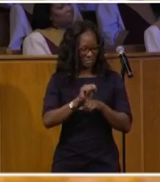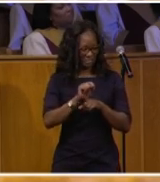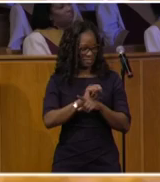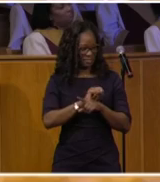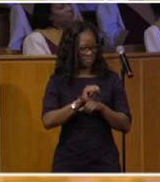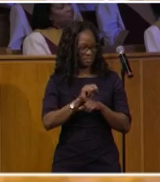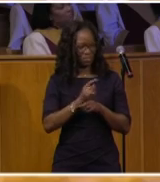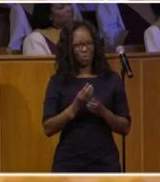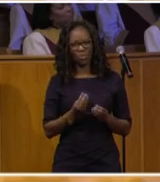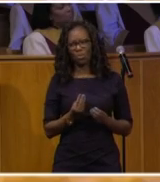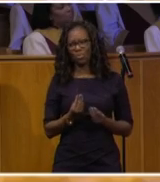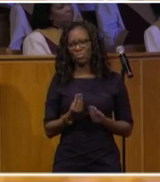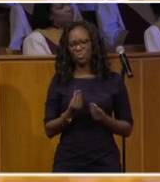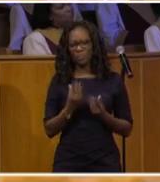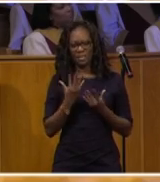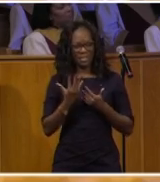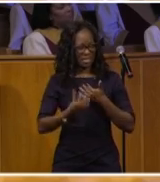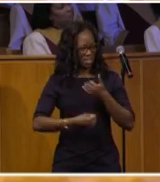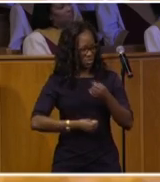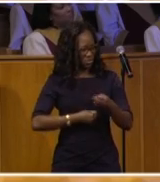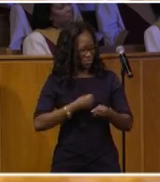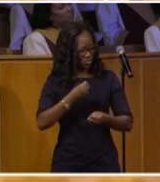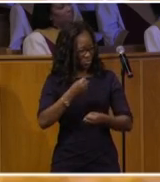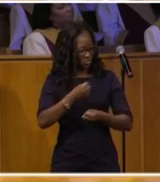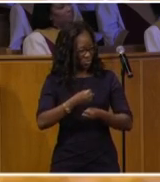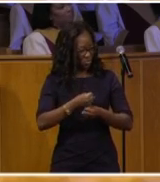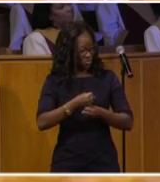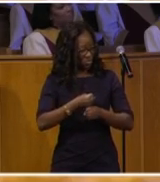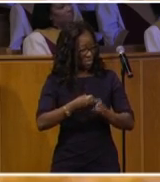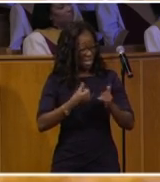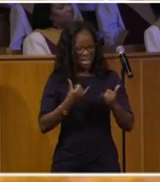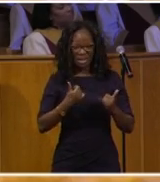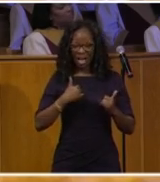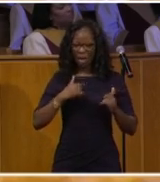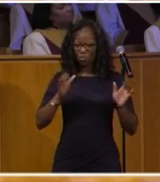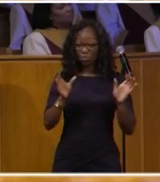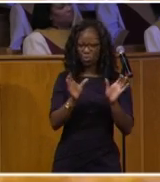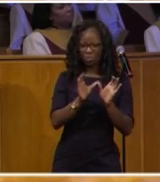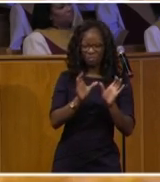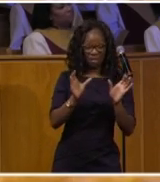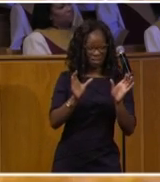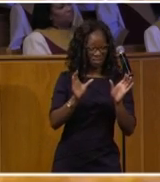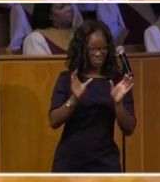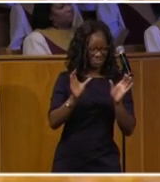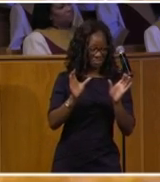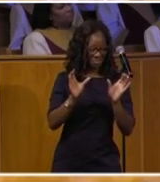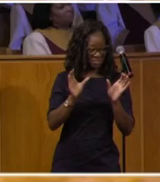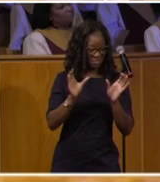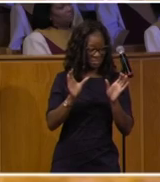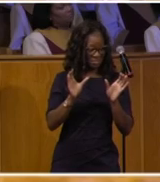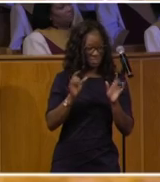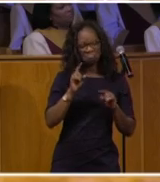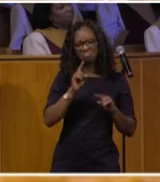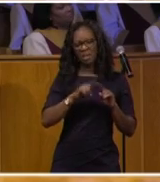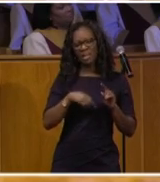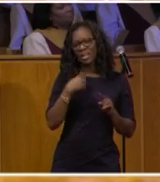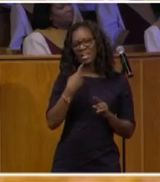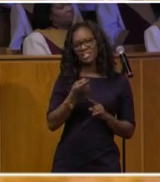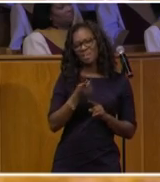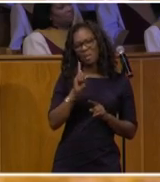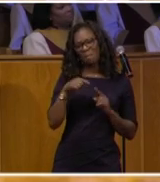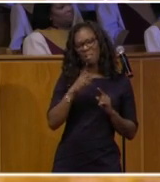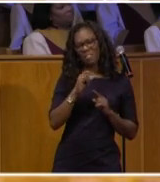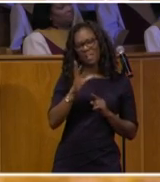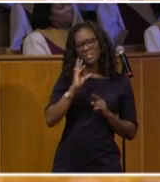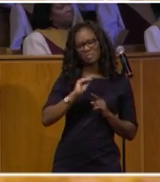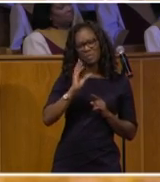oh, many years of it. I was certified And I can't tell you about the